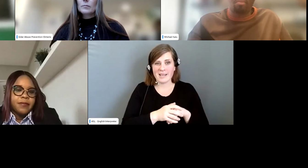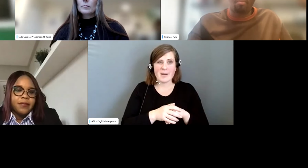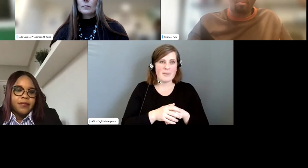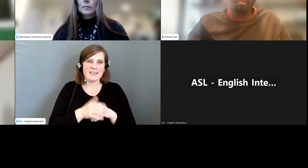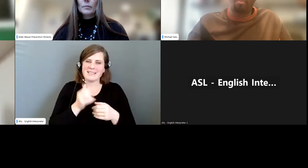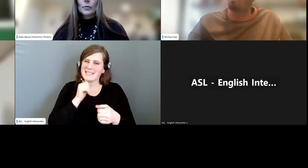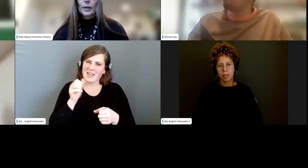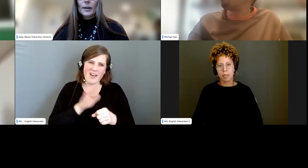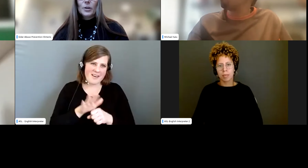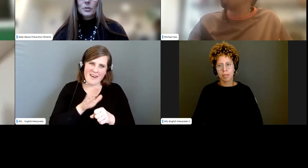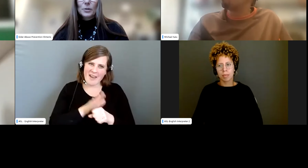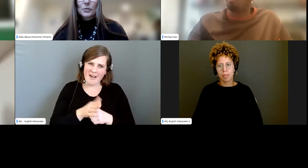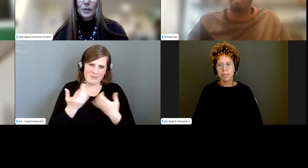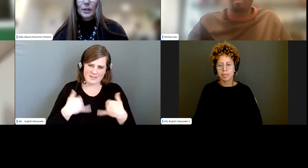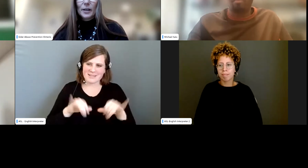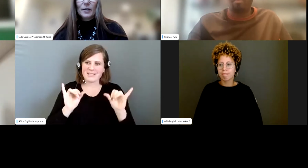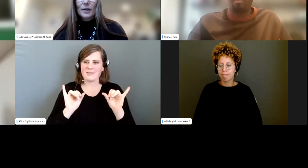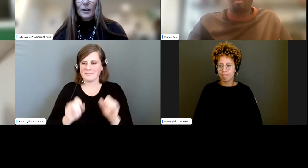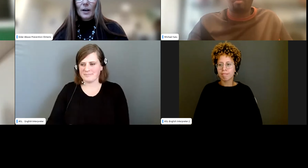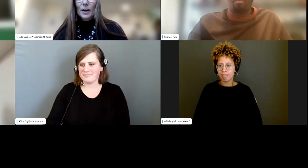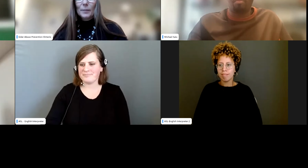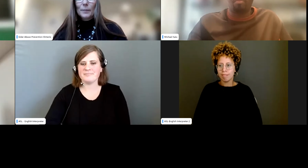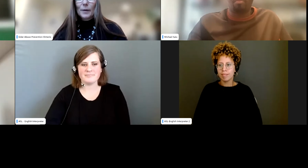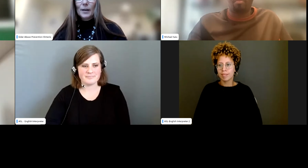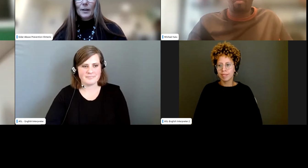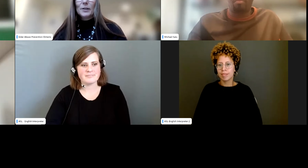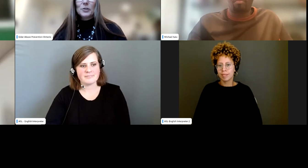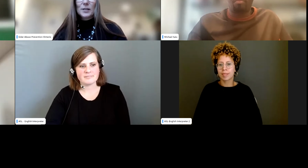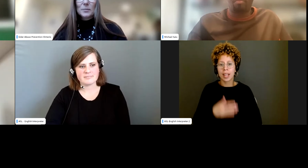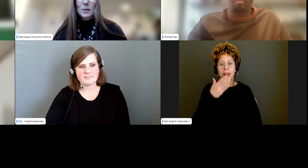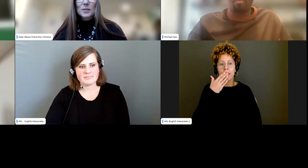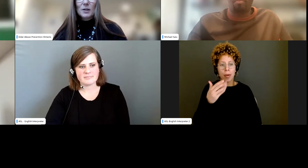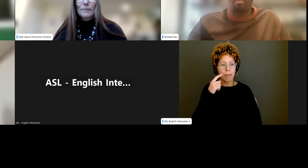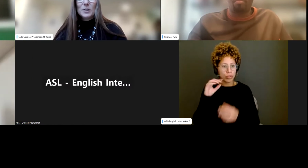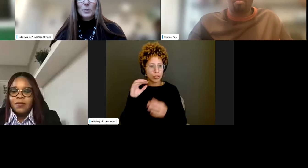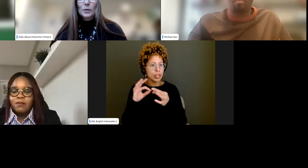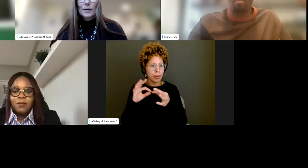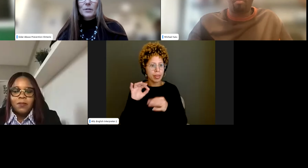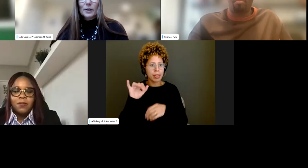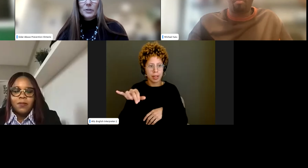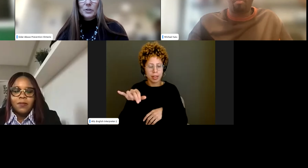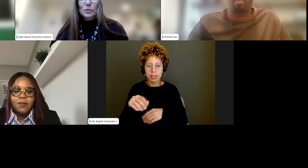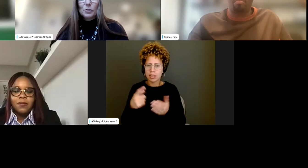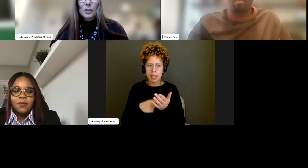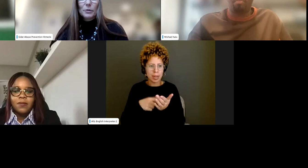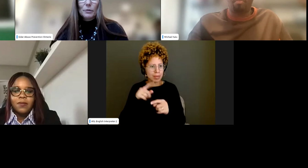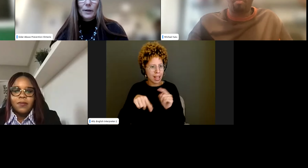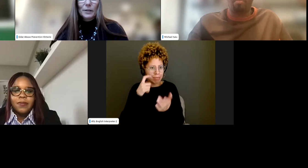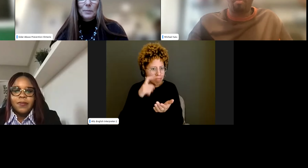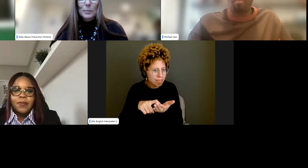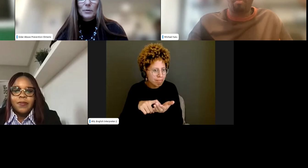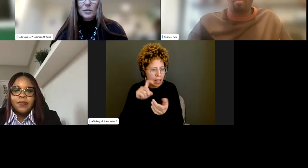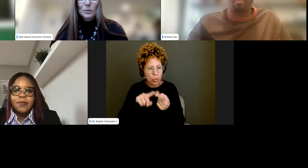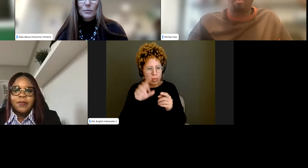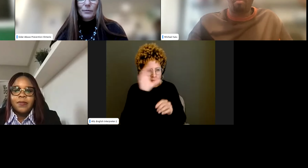enough. Right. Thank you so much for sharing that. And like you say, sometimes it's not visible. You have to kind of search it out or